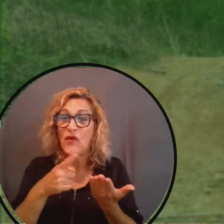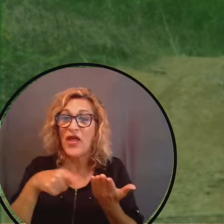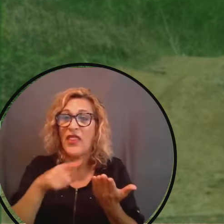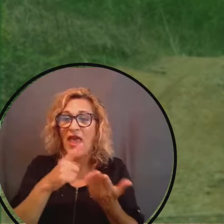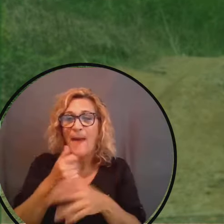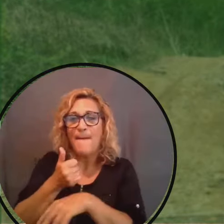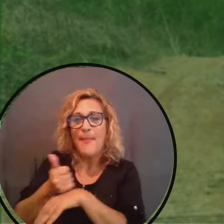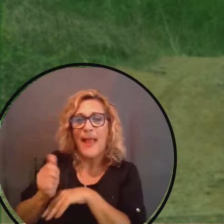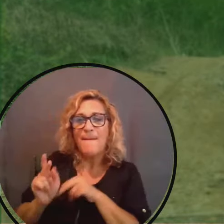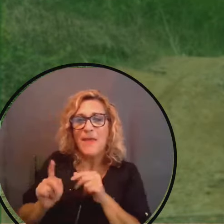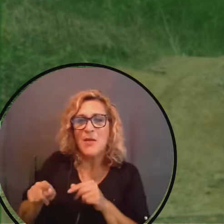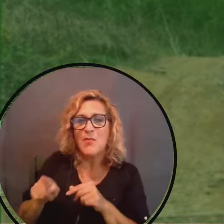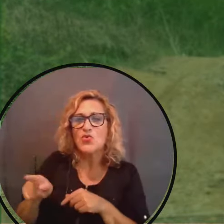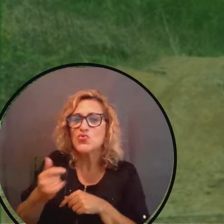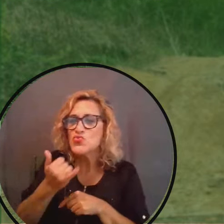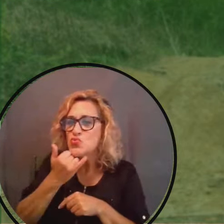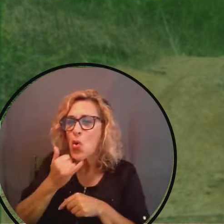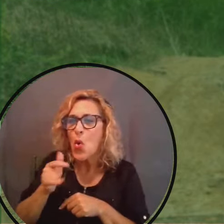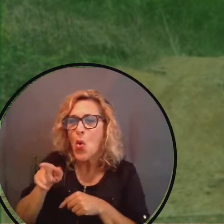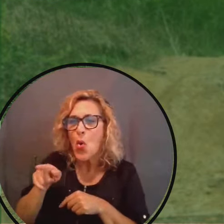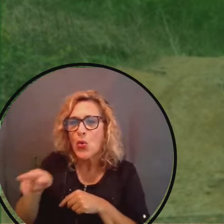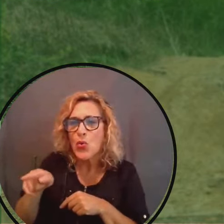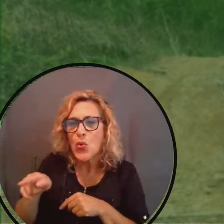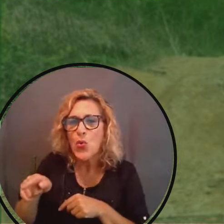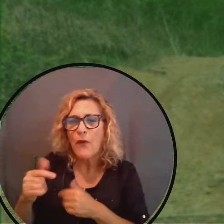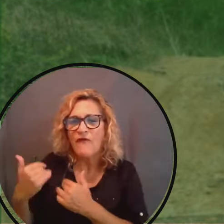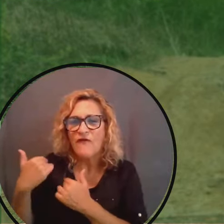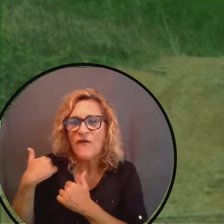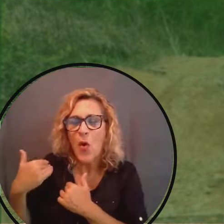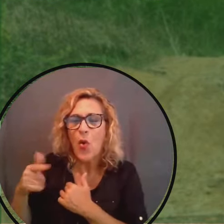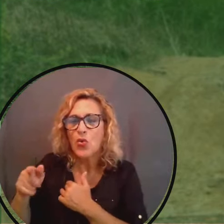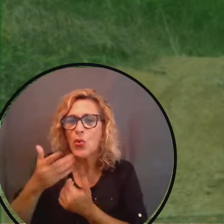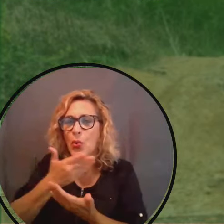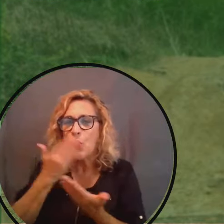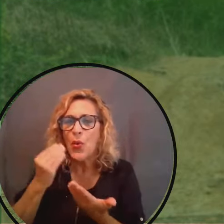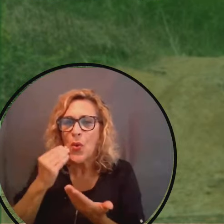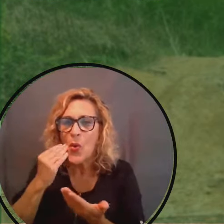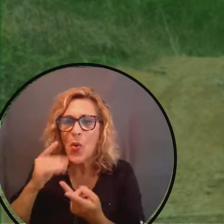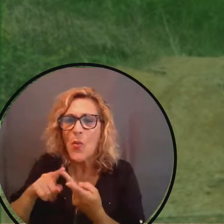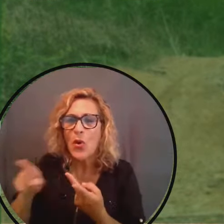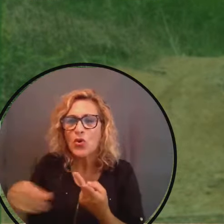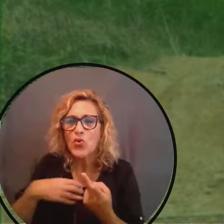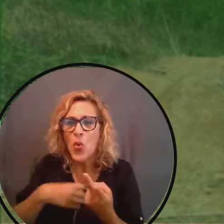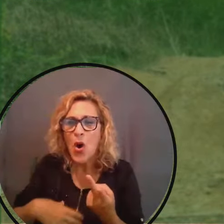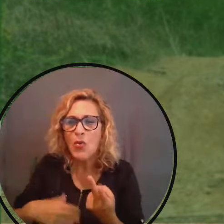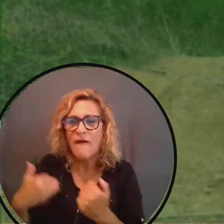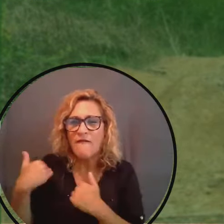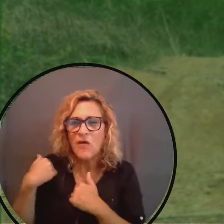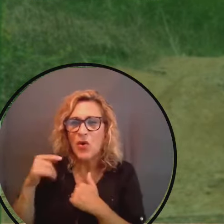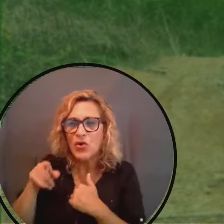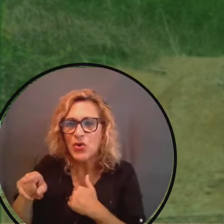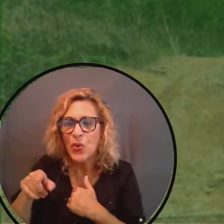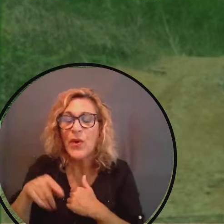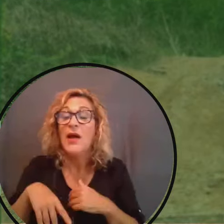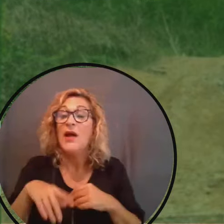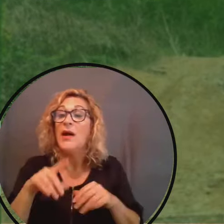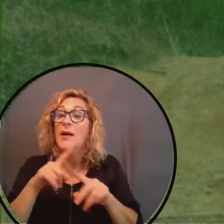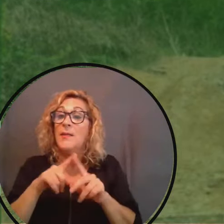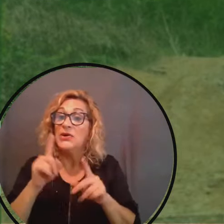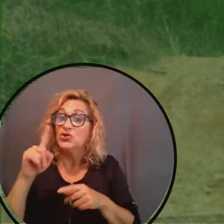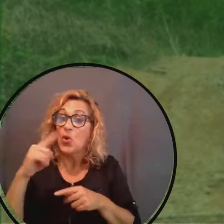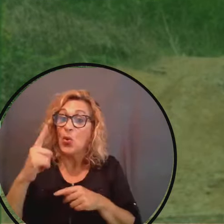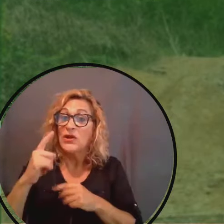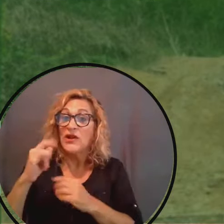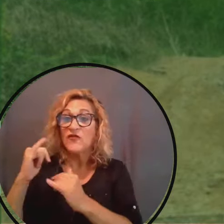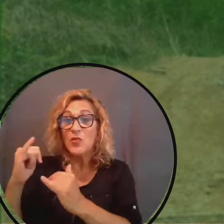for being hungry or for being in crisis. And it's also only mutual aid, in my opinion, if it includes an